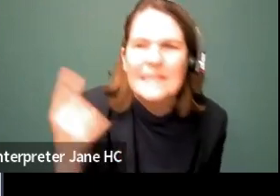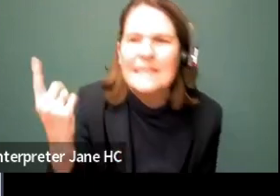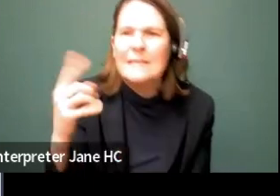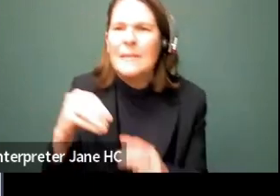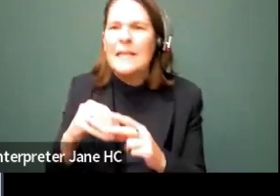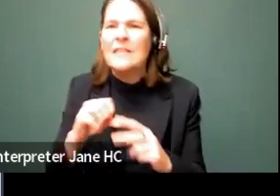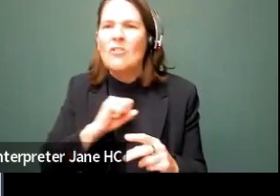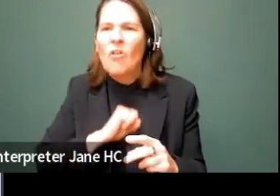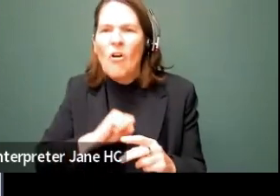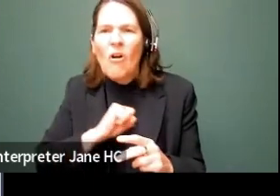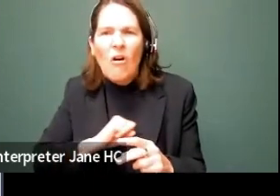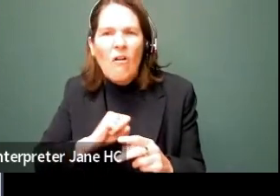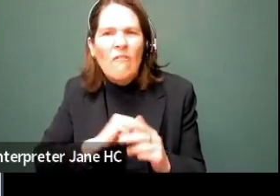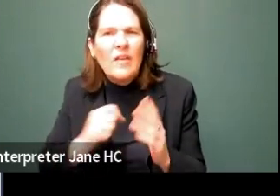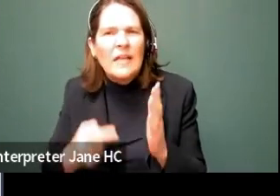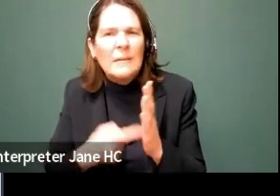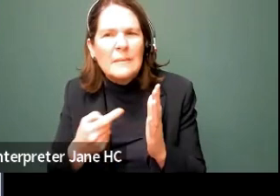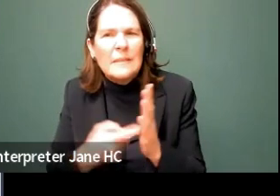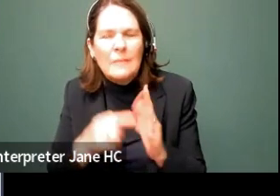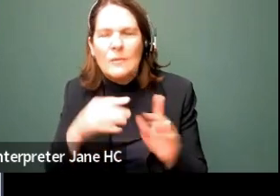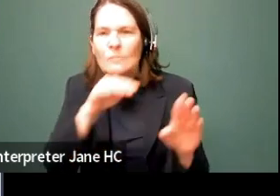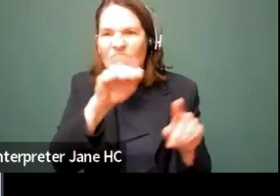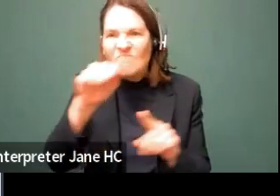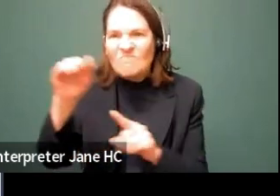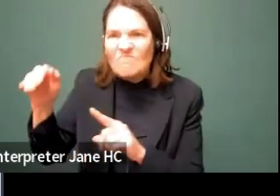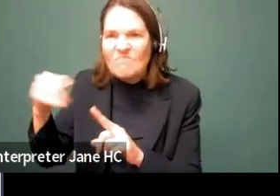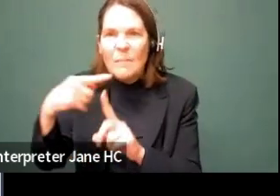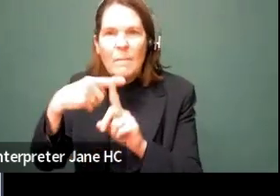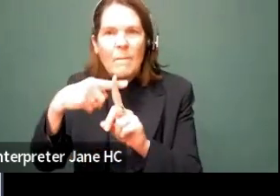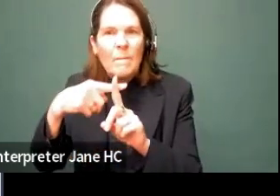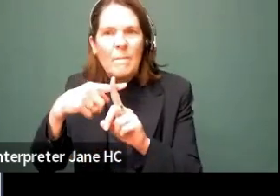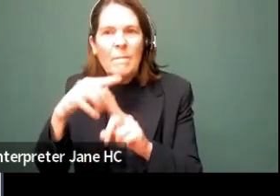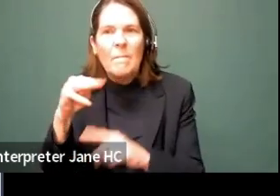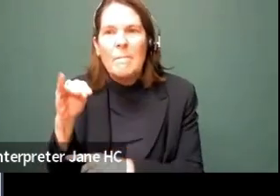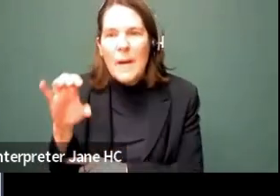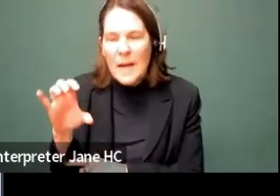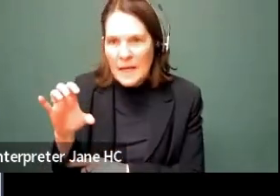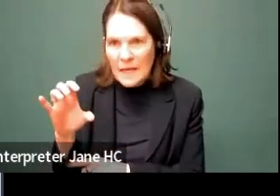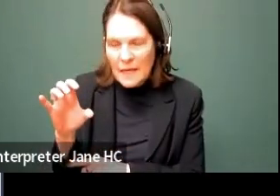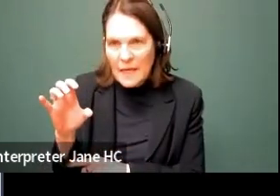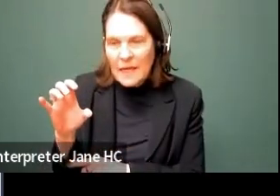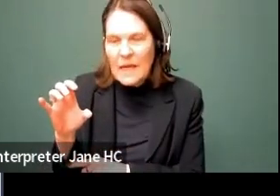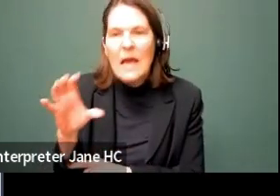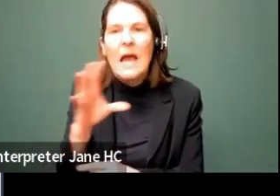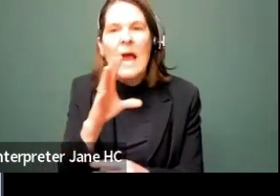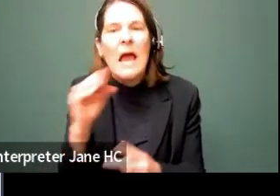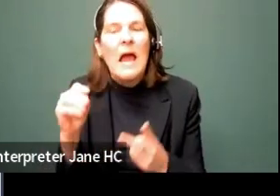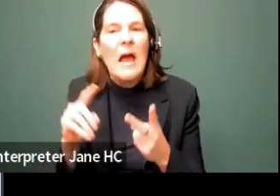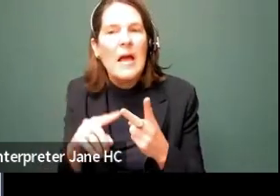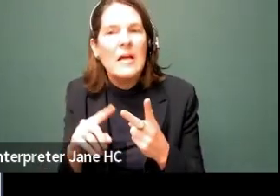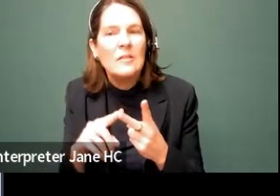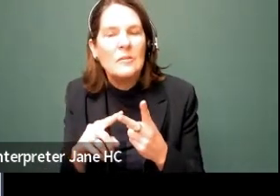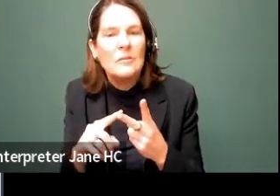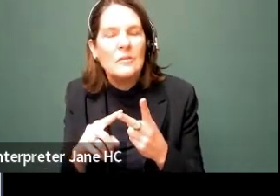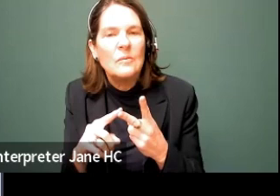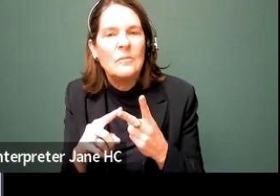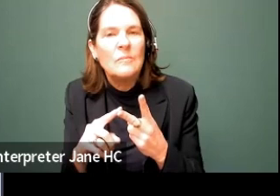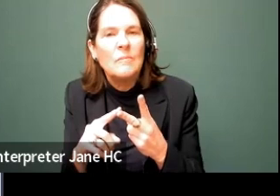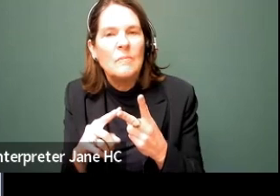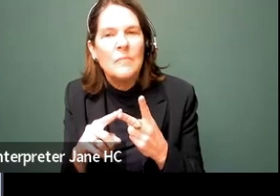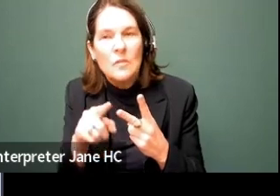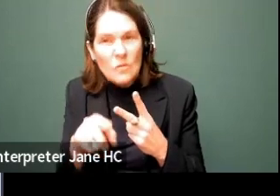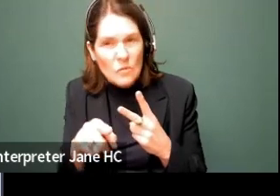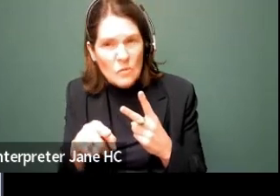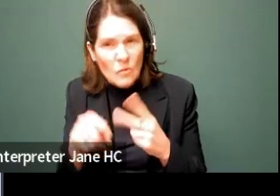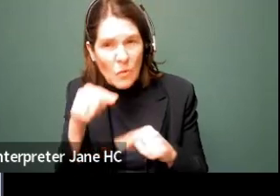you could mute your microphones, that would be great, please. And to you, I was going to ask, if we go